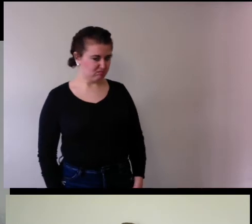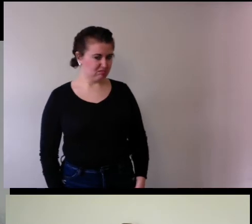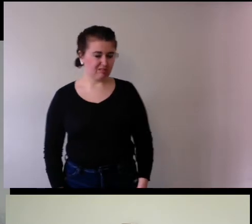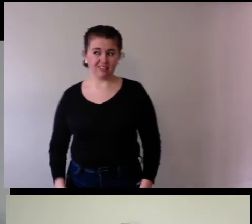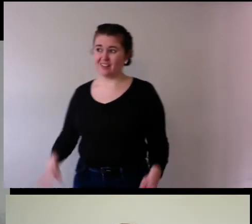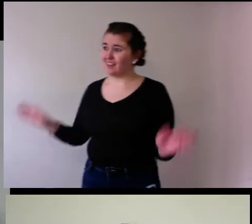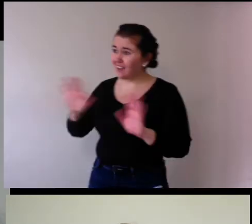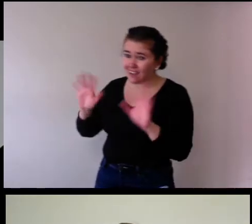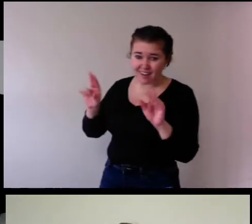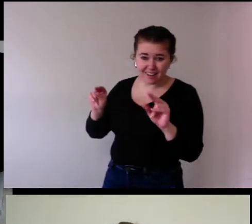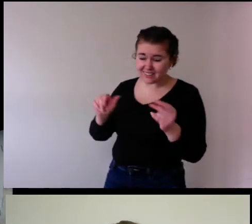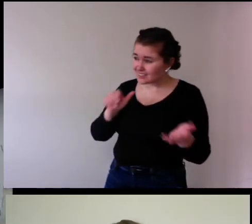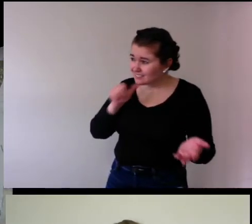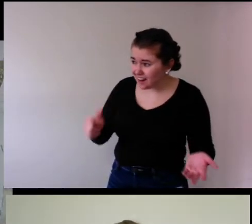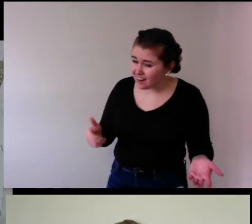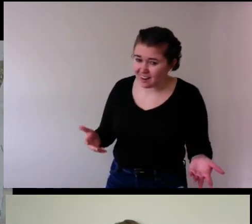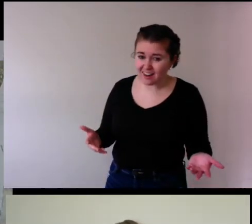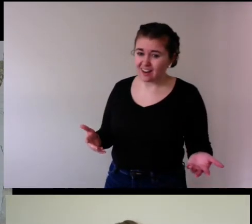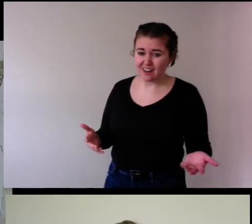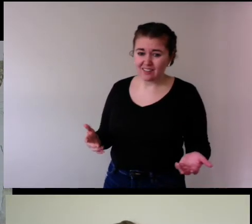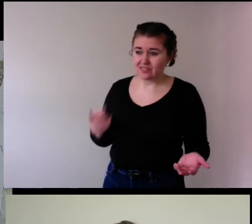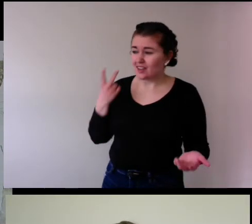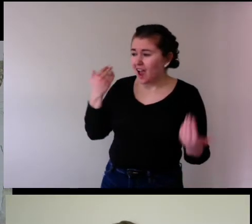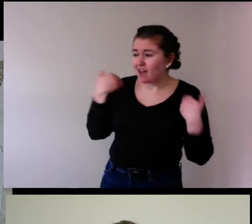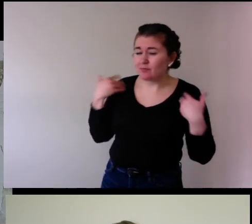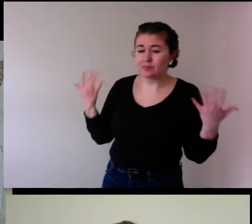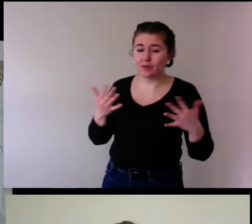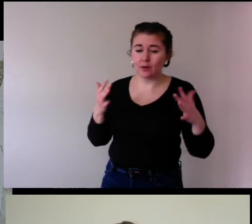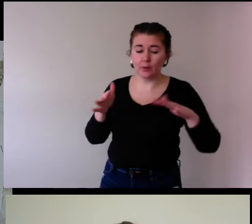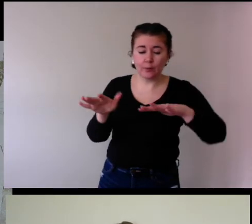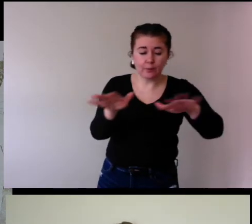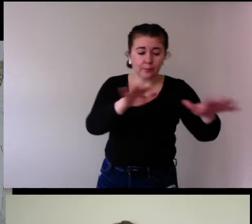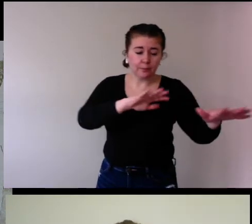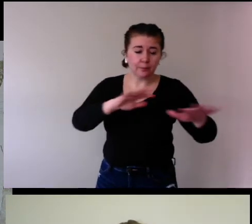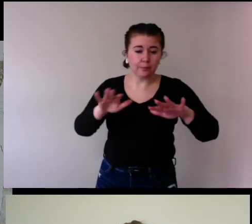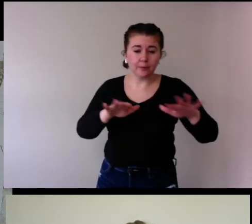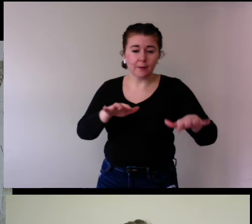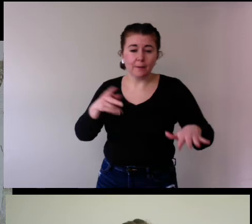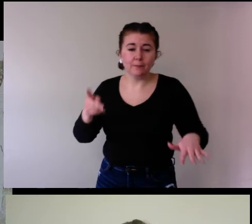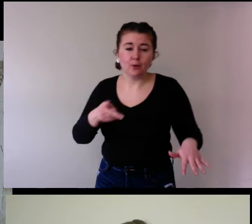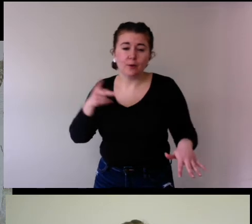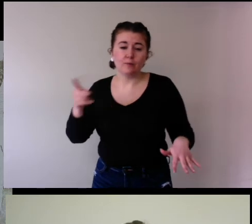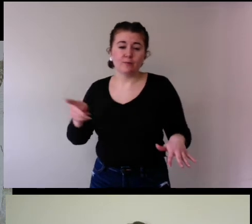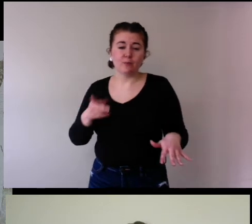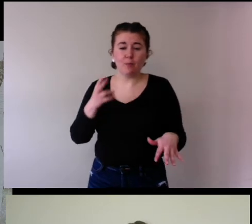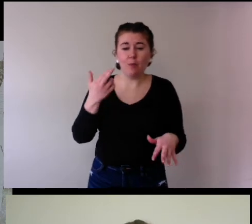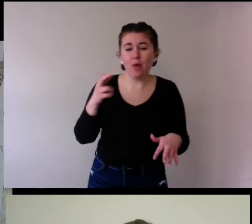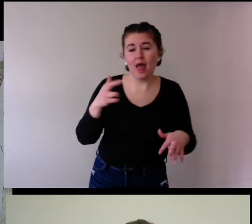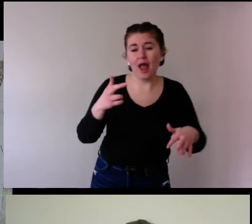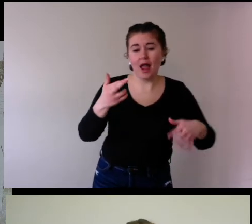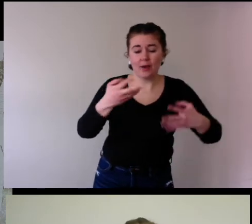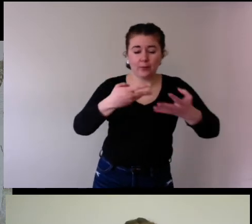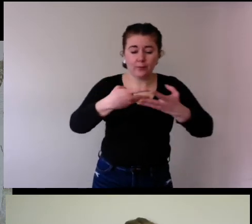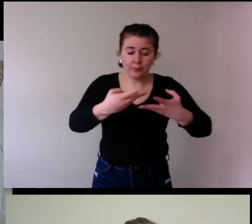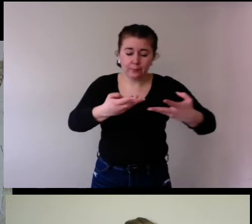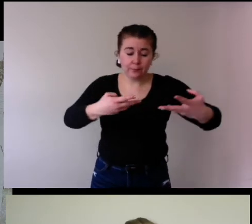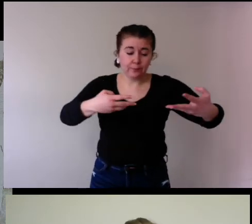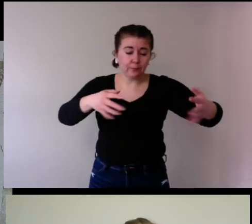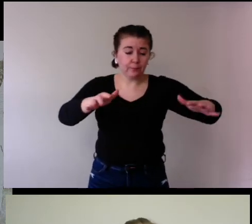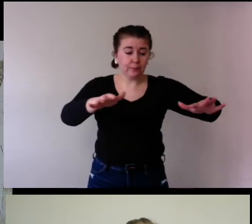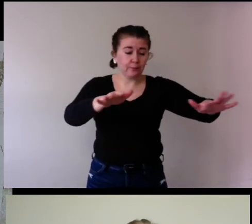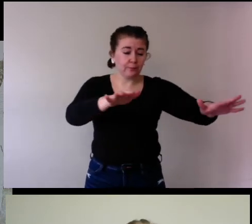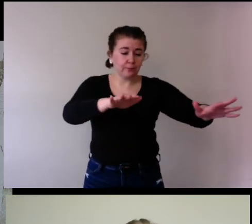No, it isn't. It's lines of purple and squiggles of